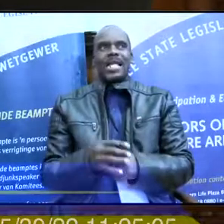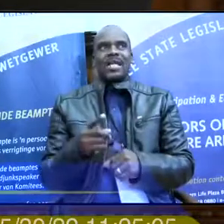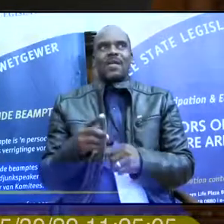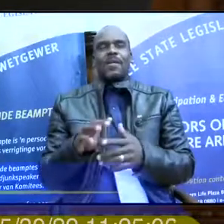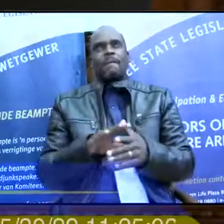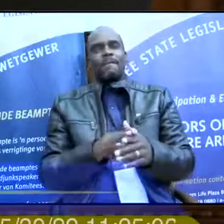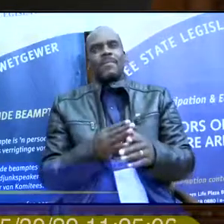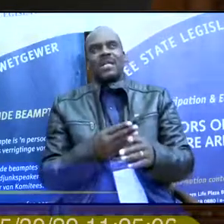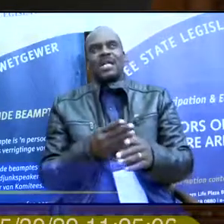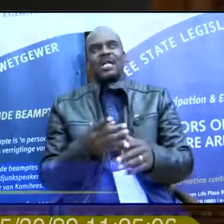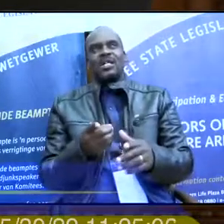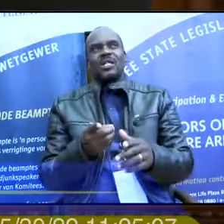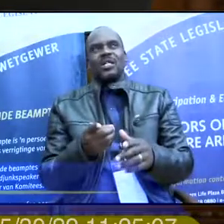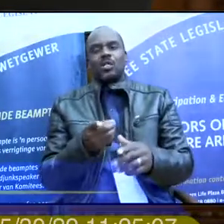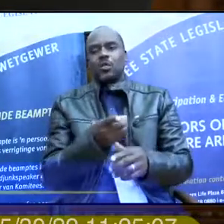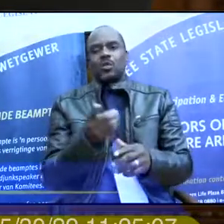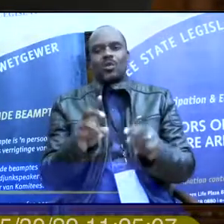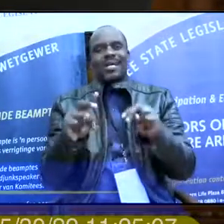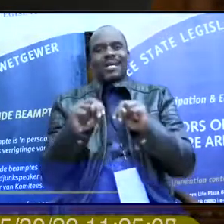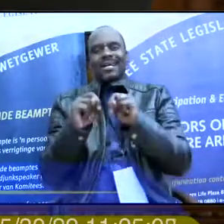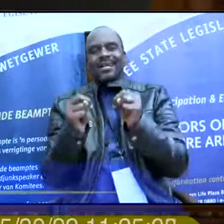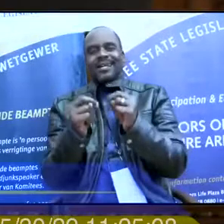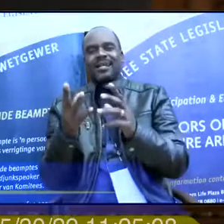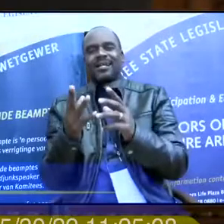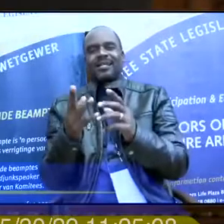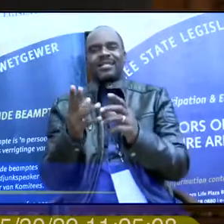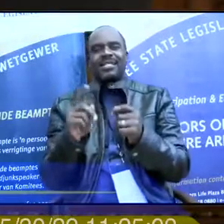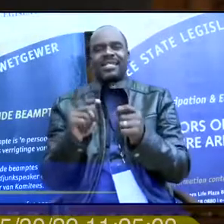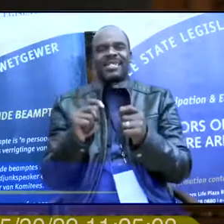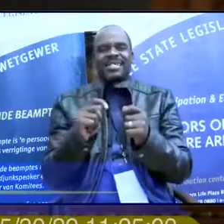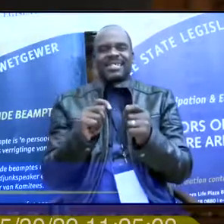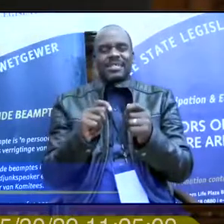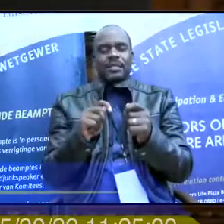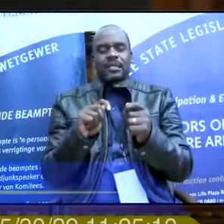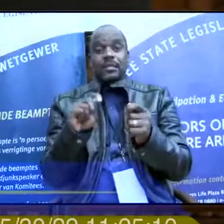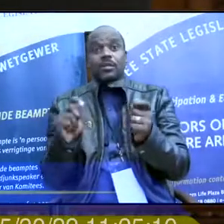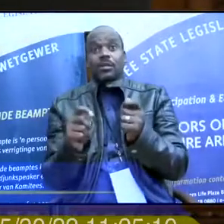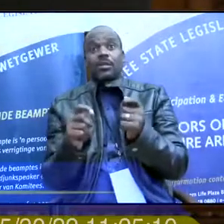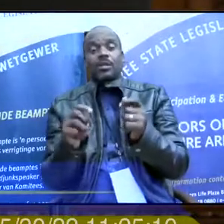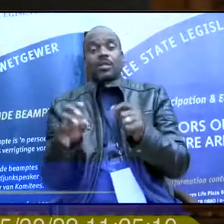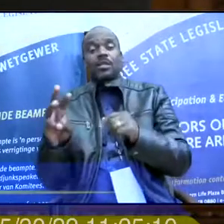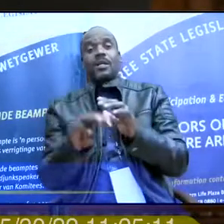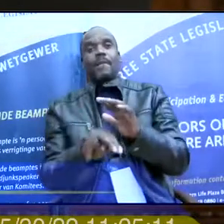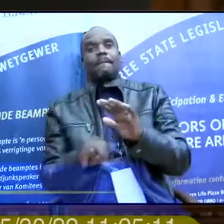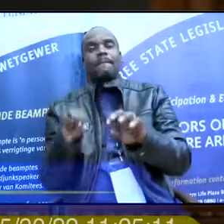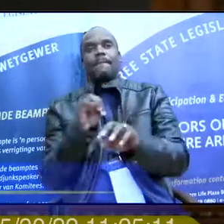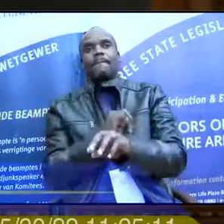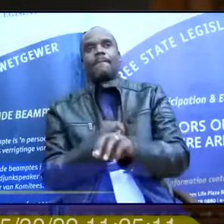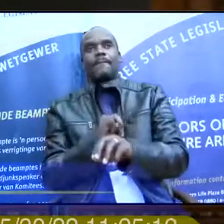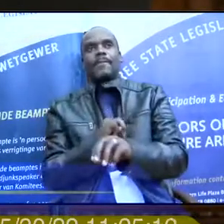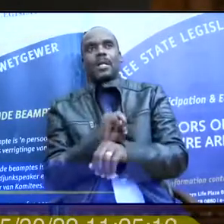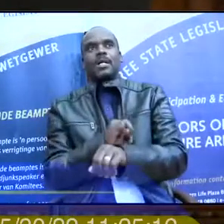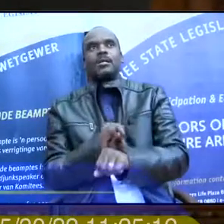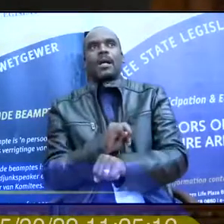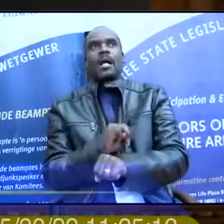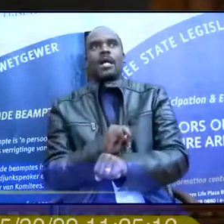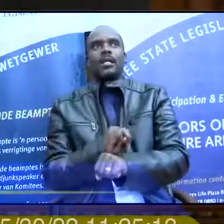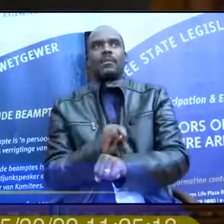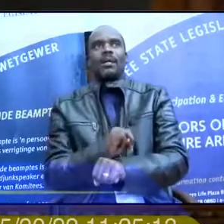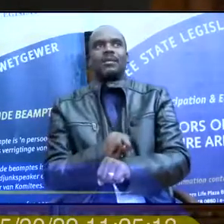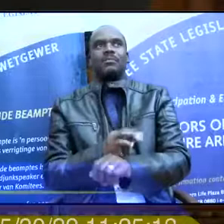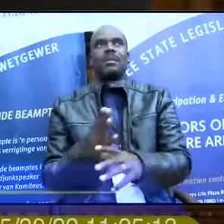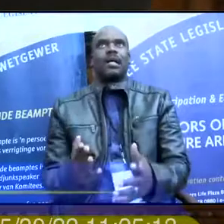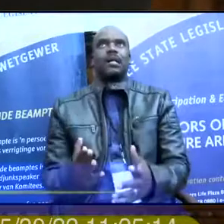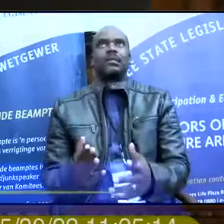perhaps do these projects at a national level and we transfer transfer it to the municipalities for municipal management and we ask the municipality